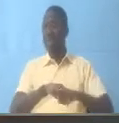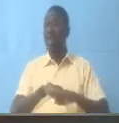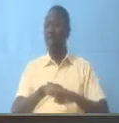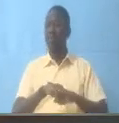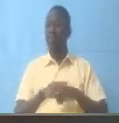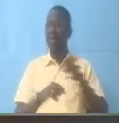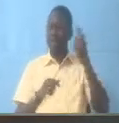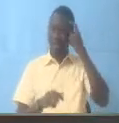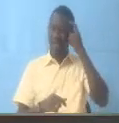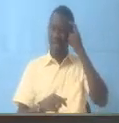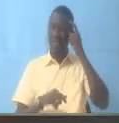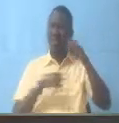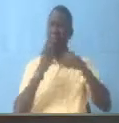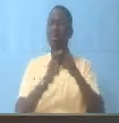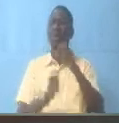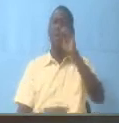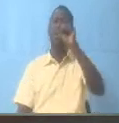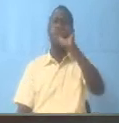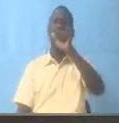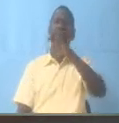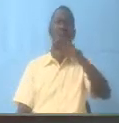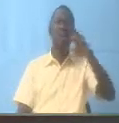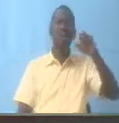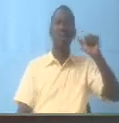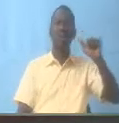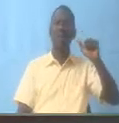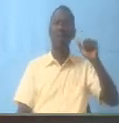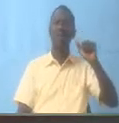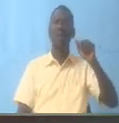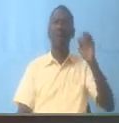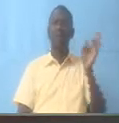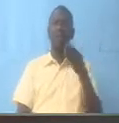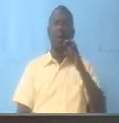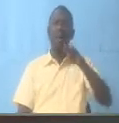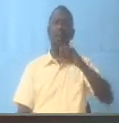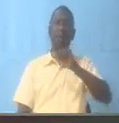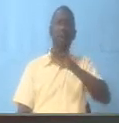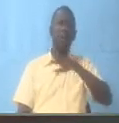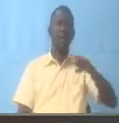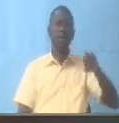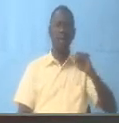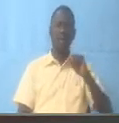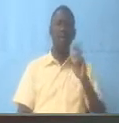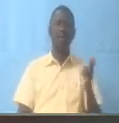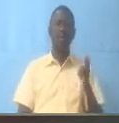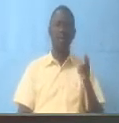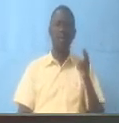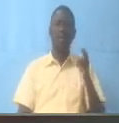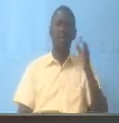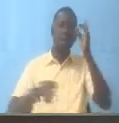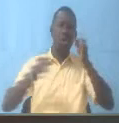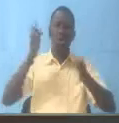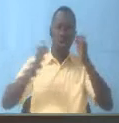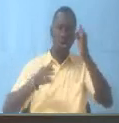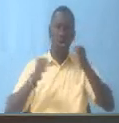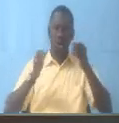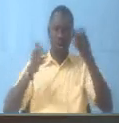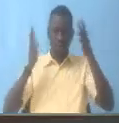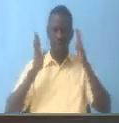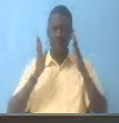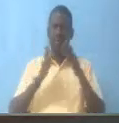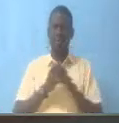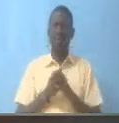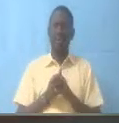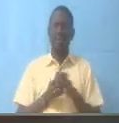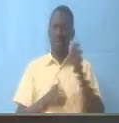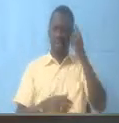I think Sanamane's case, I don't know whether it was during that time. That was a difficult incident, and I think the bar